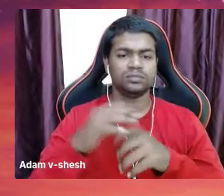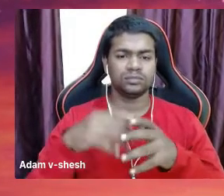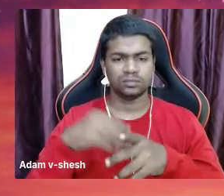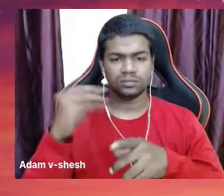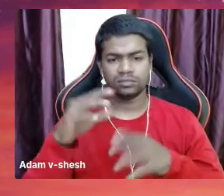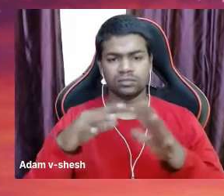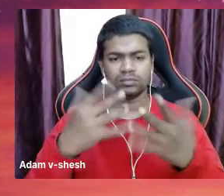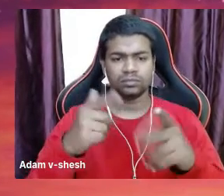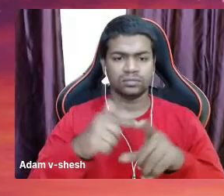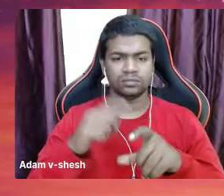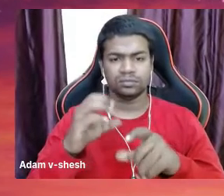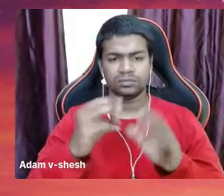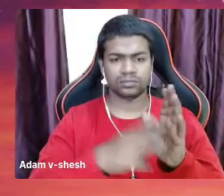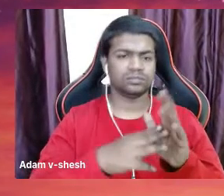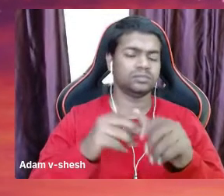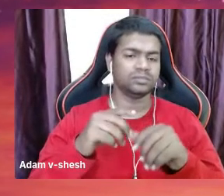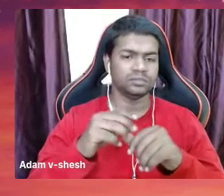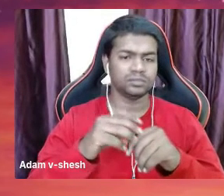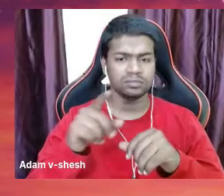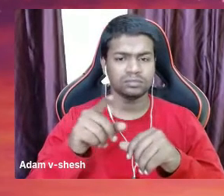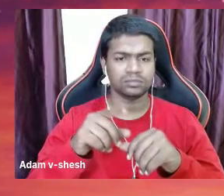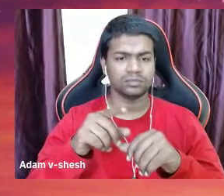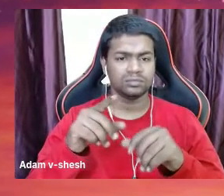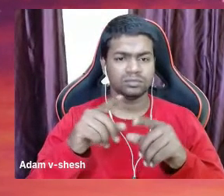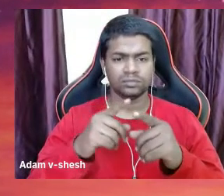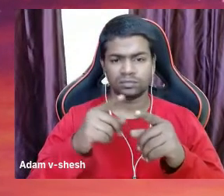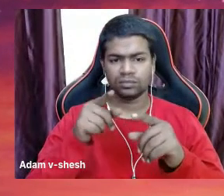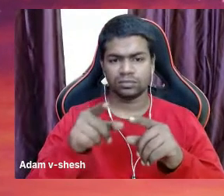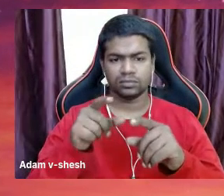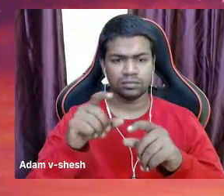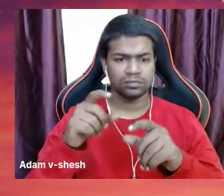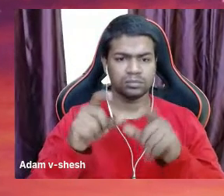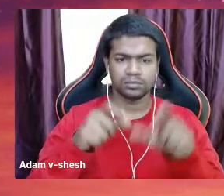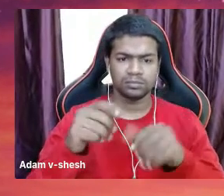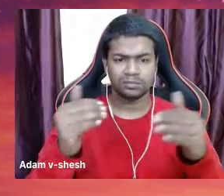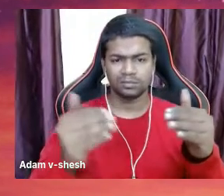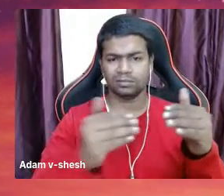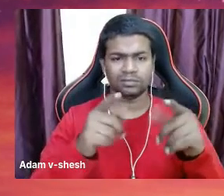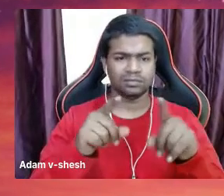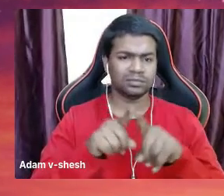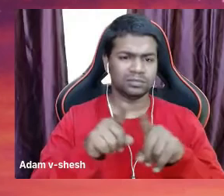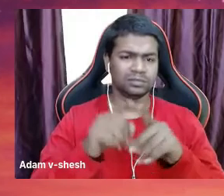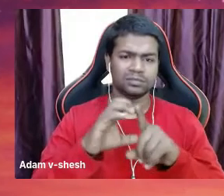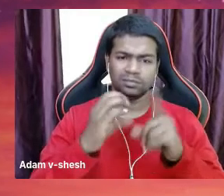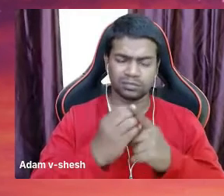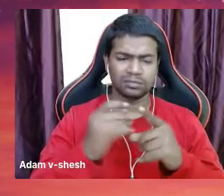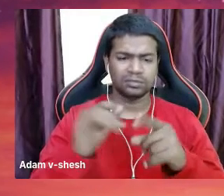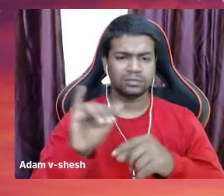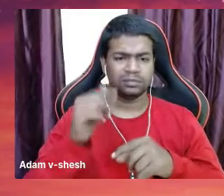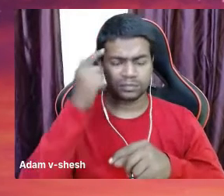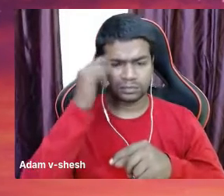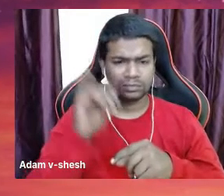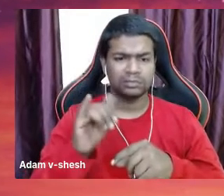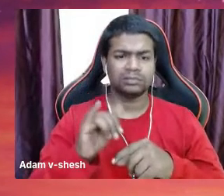bit of an echo chamber within a company because everyone comes from a similar culture, similar background, similar thought process, similar